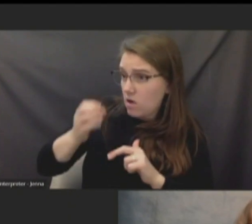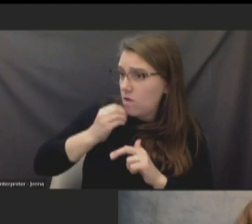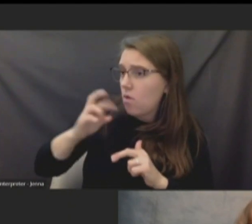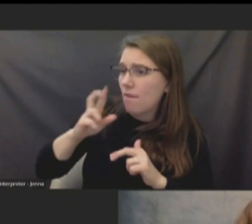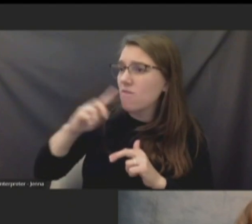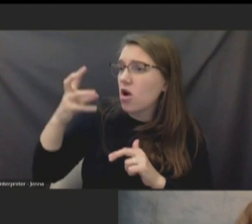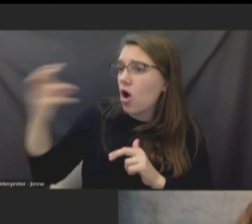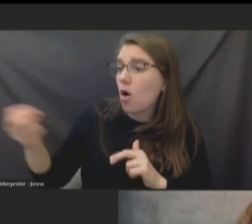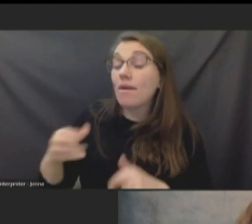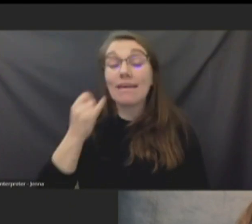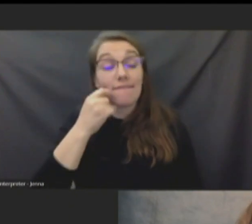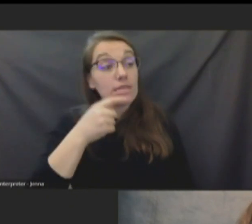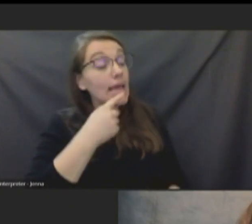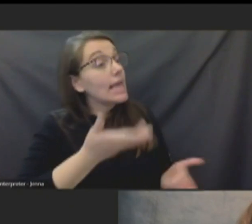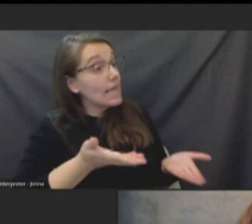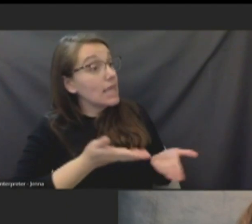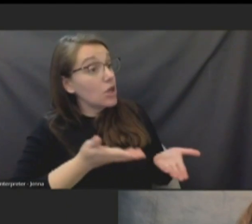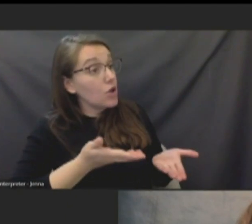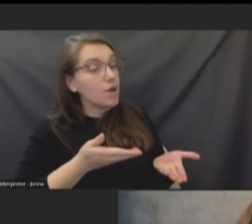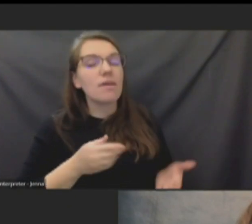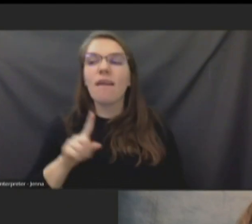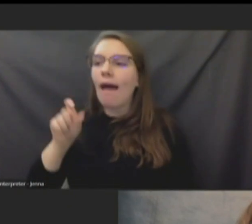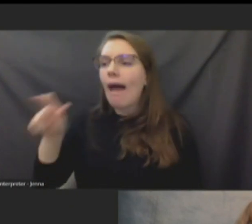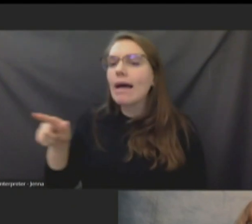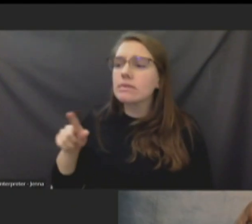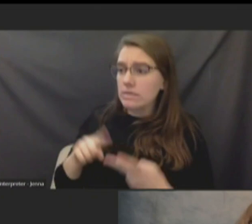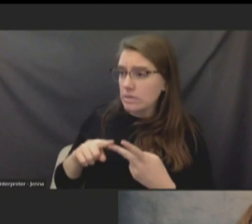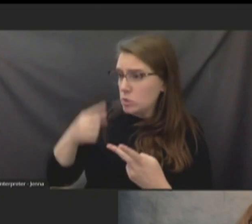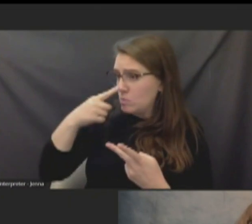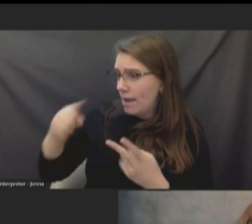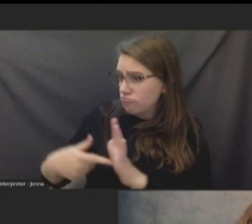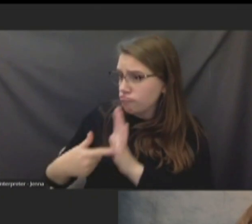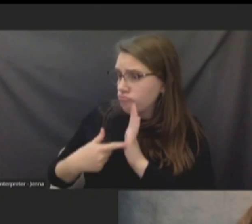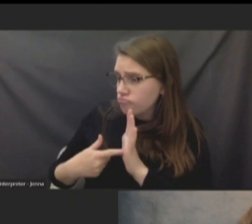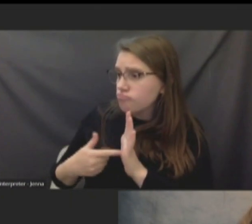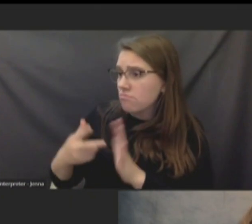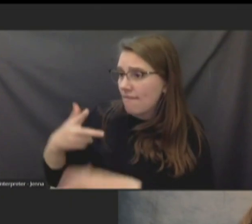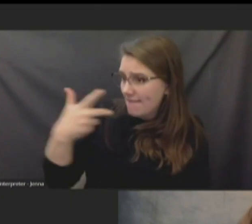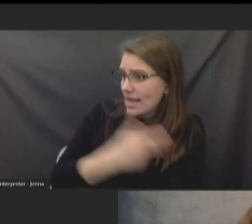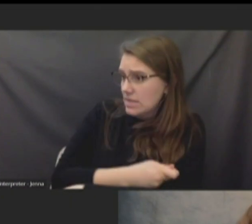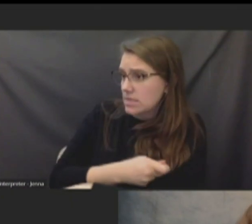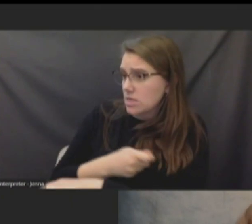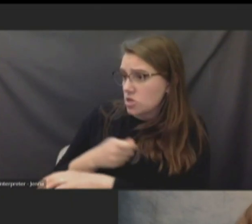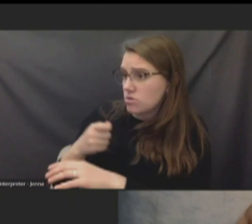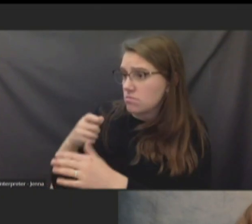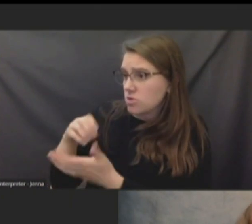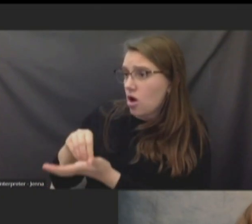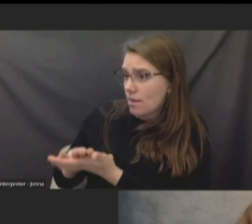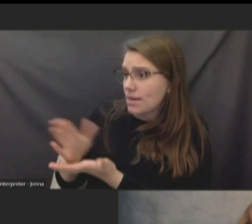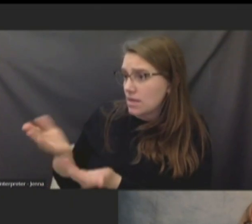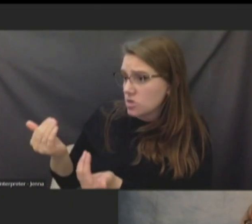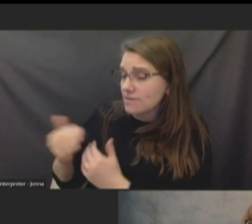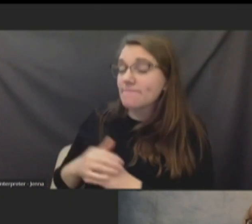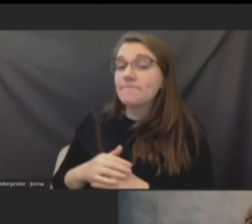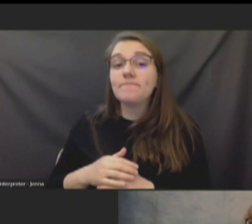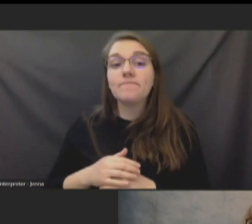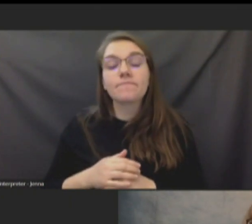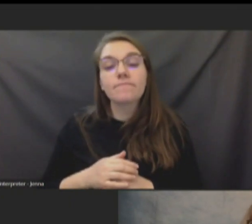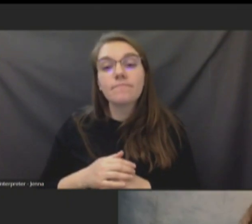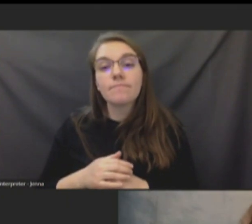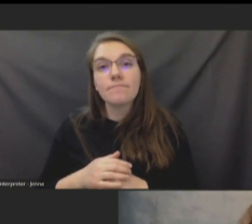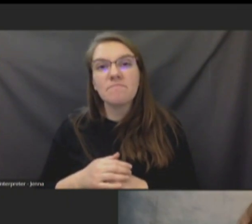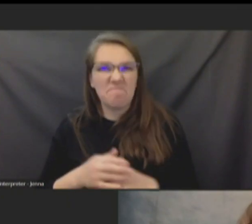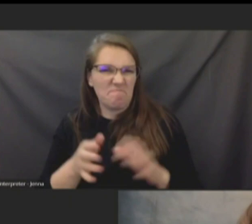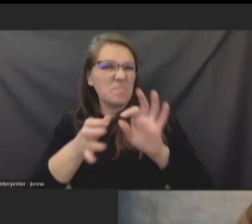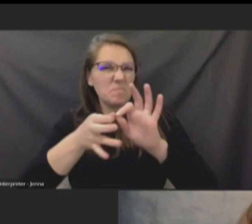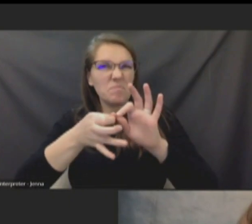they say for here, then to ask that second question about, can I see your vaccination documentation? In the context of